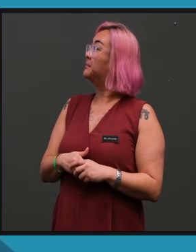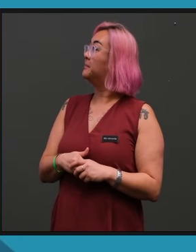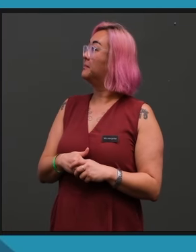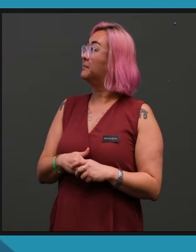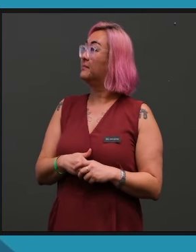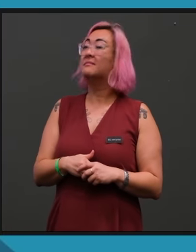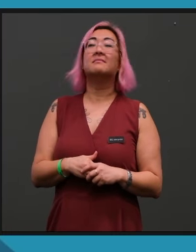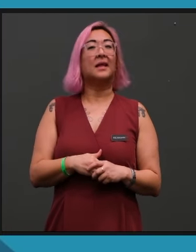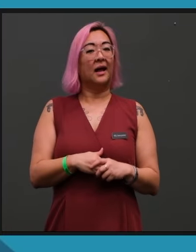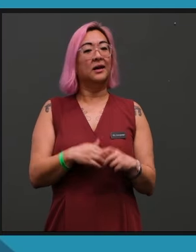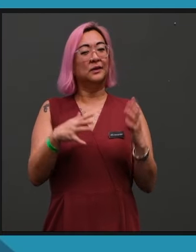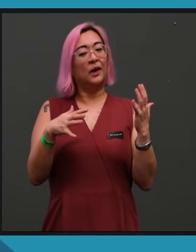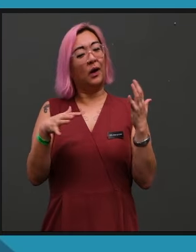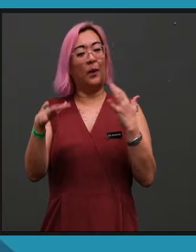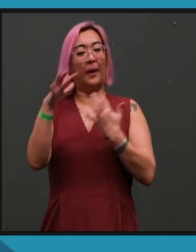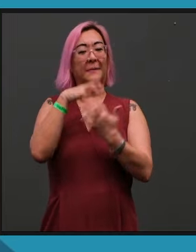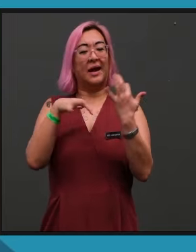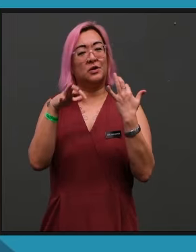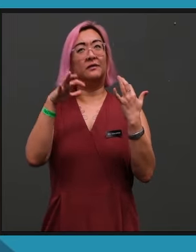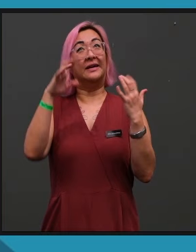of inspiration and